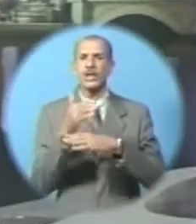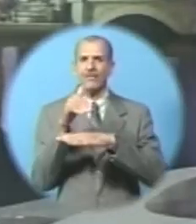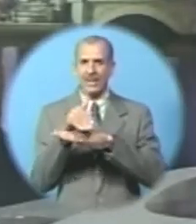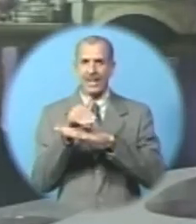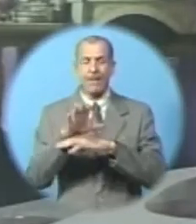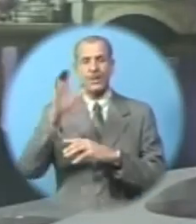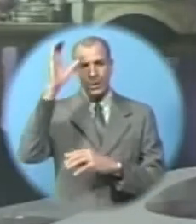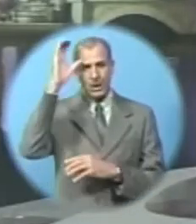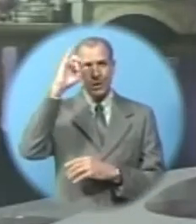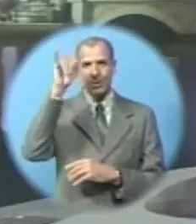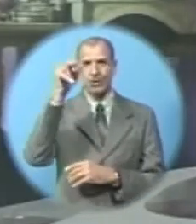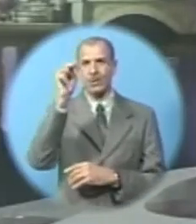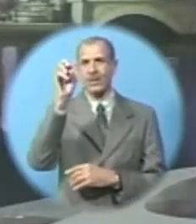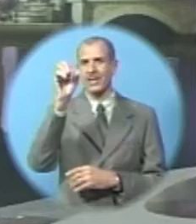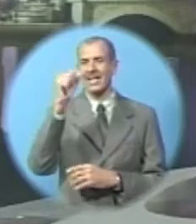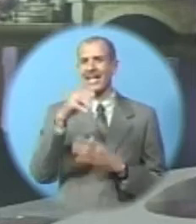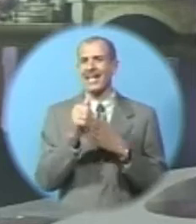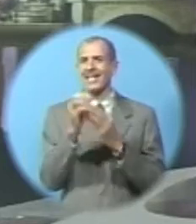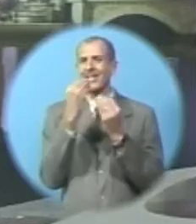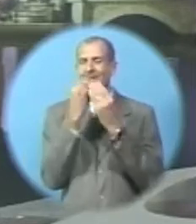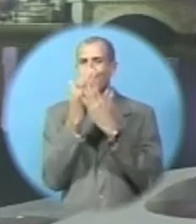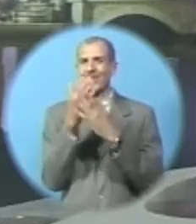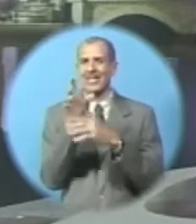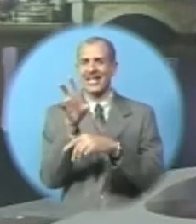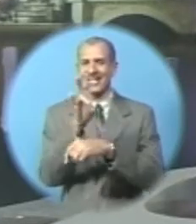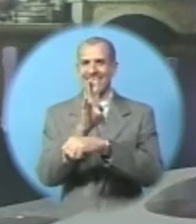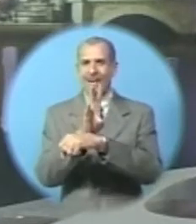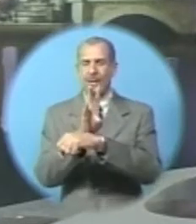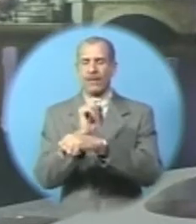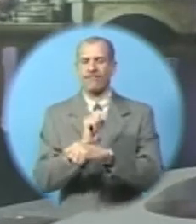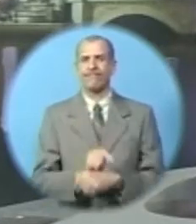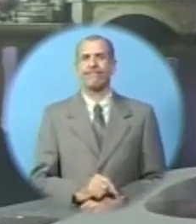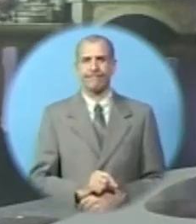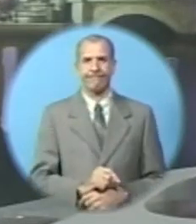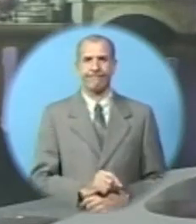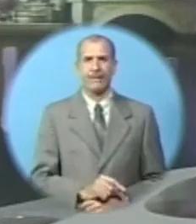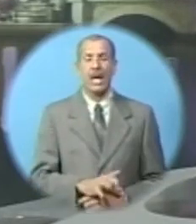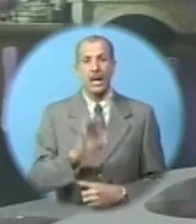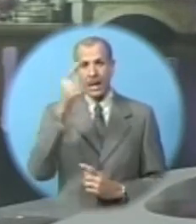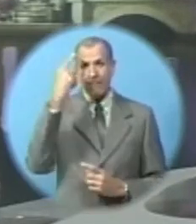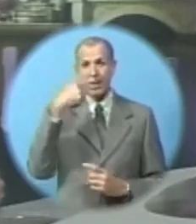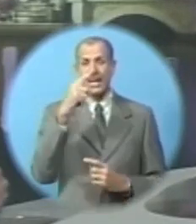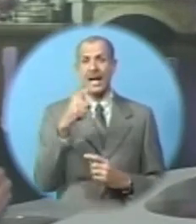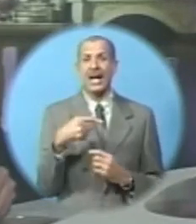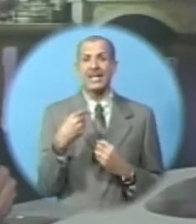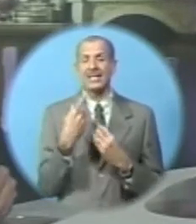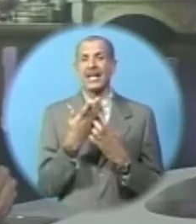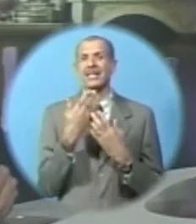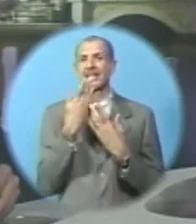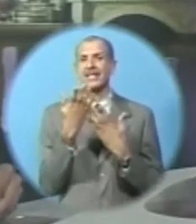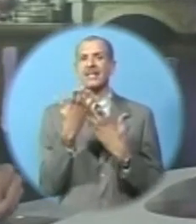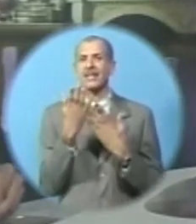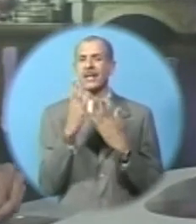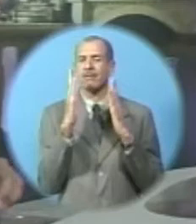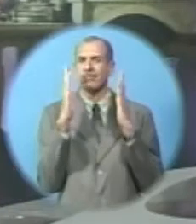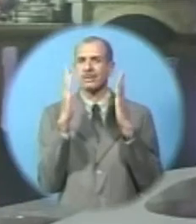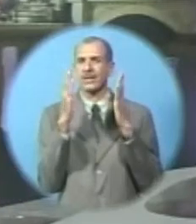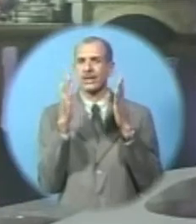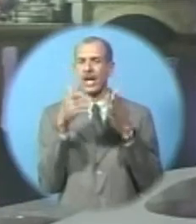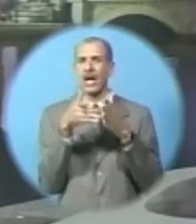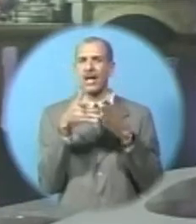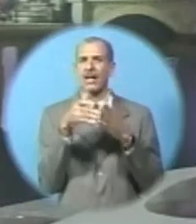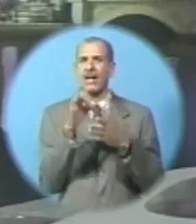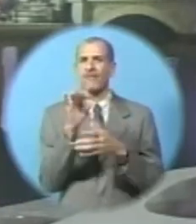Good evening, I'm Shane Jones, leading the news at 7. Government has moved to rein in its fiscal deficit